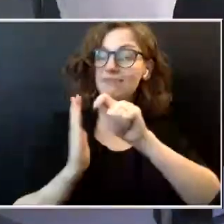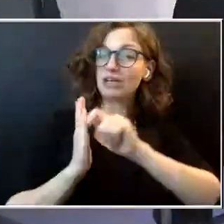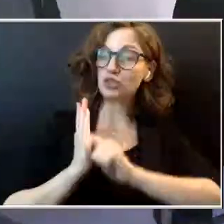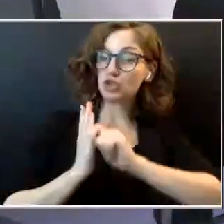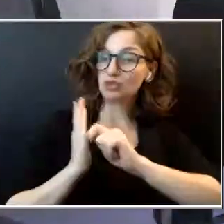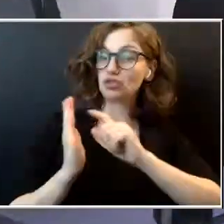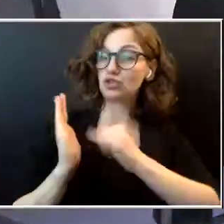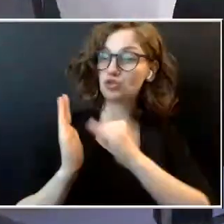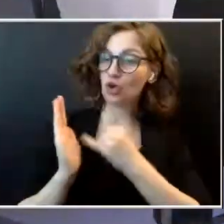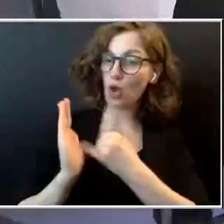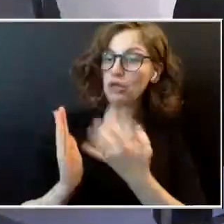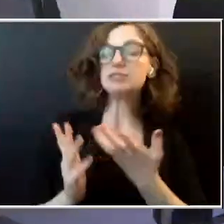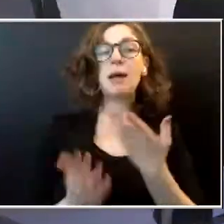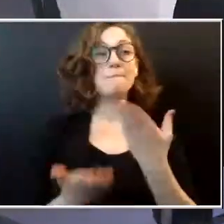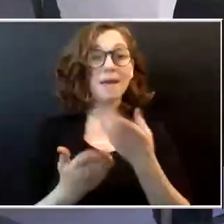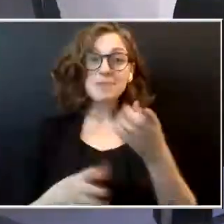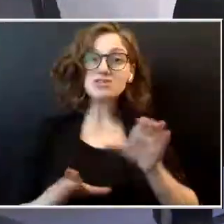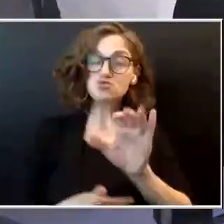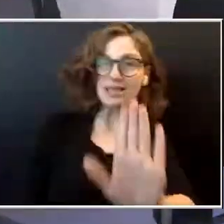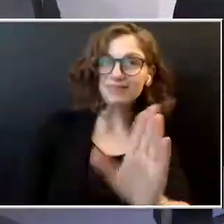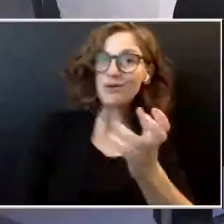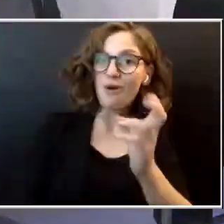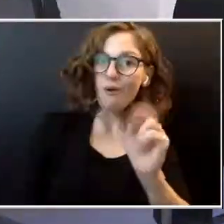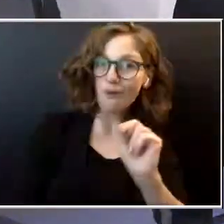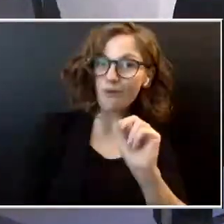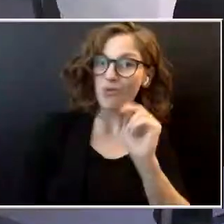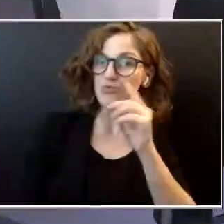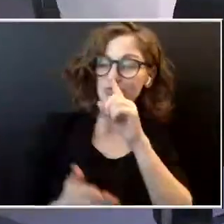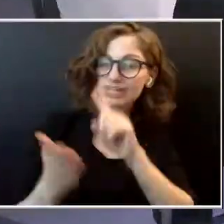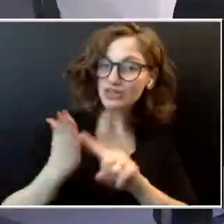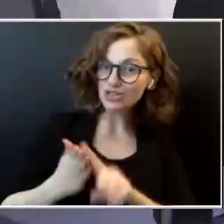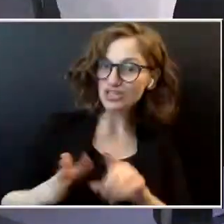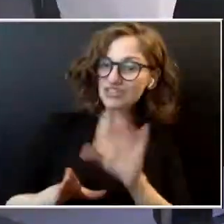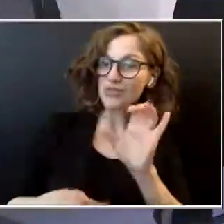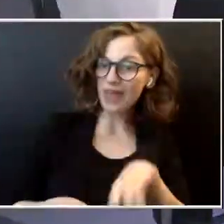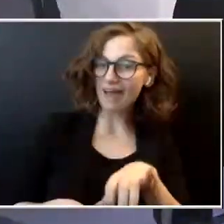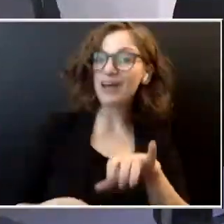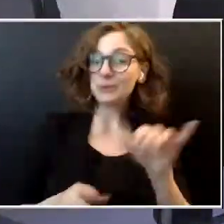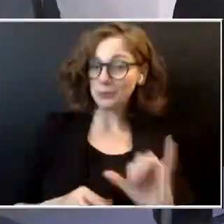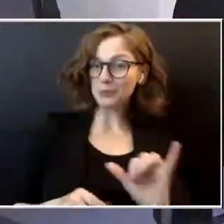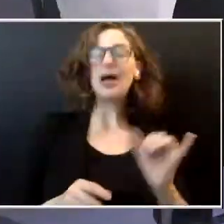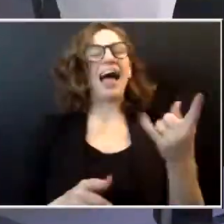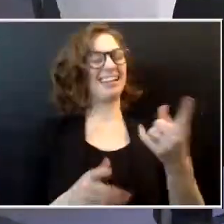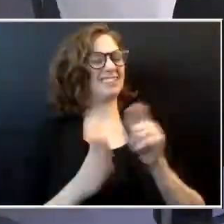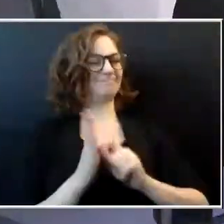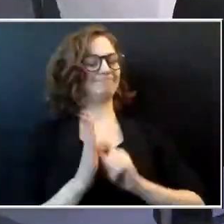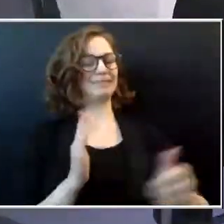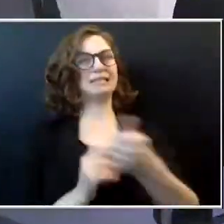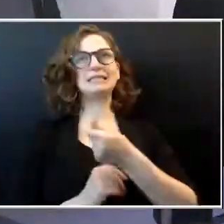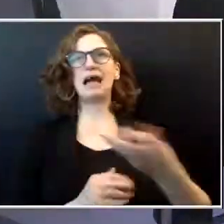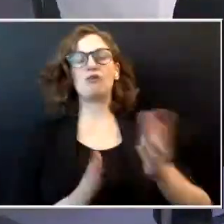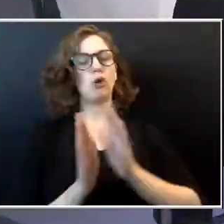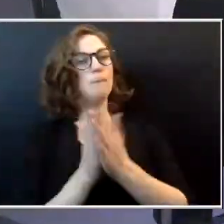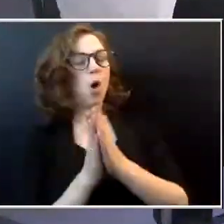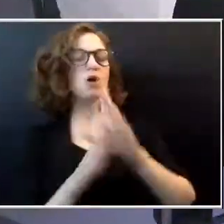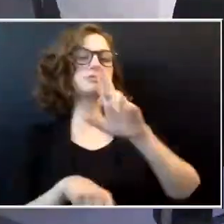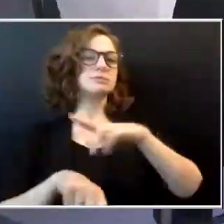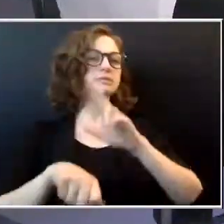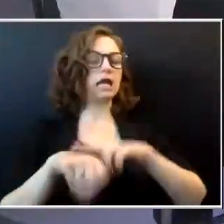done a great deal of that, and he has authored several books and national guidelines that other doctors are using when treating